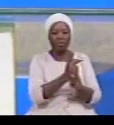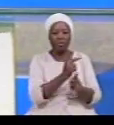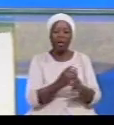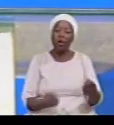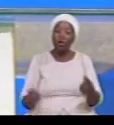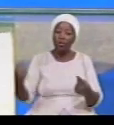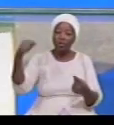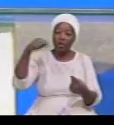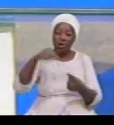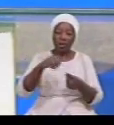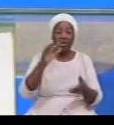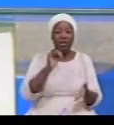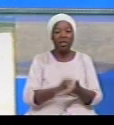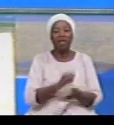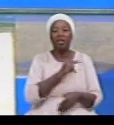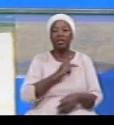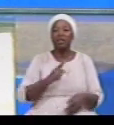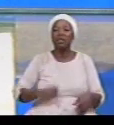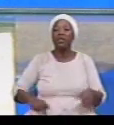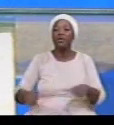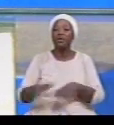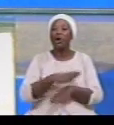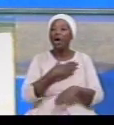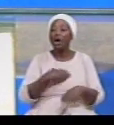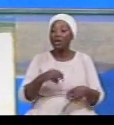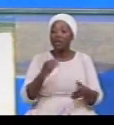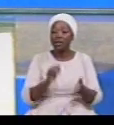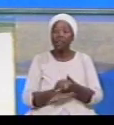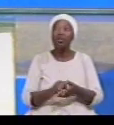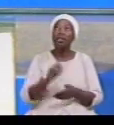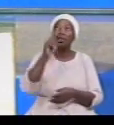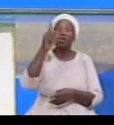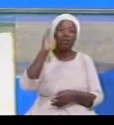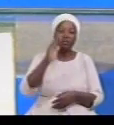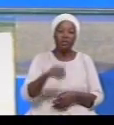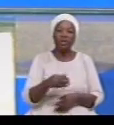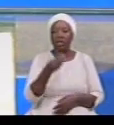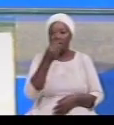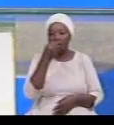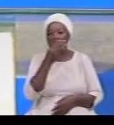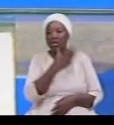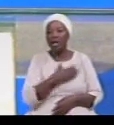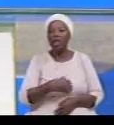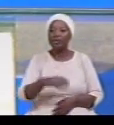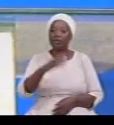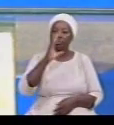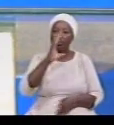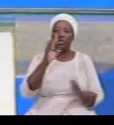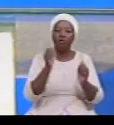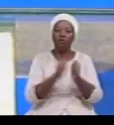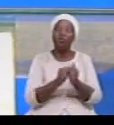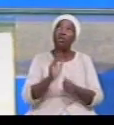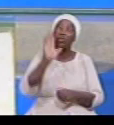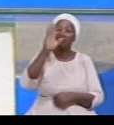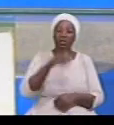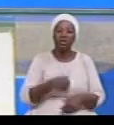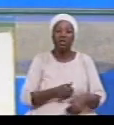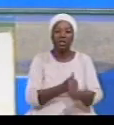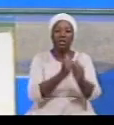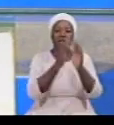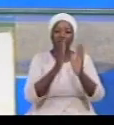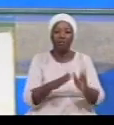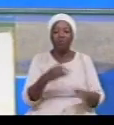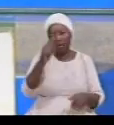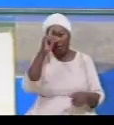until that kingdom, and that he will eat and drink with his disciples, the